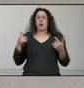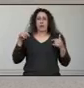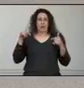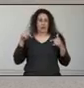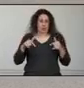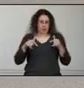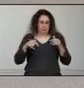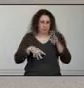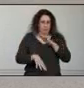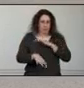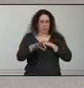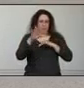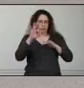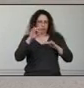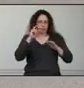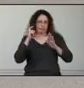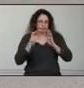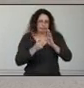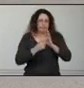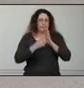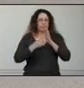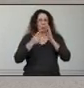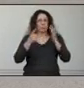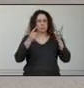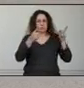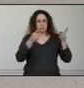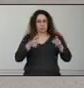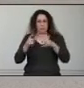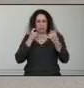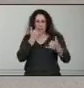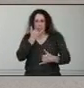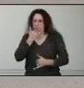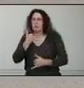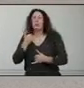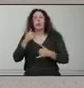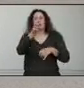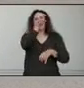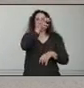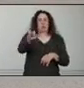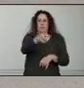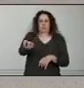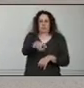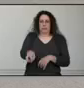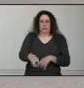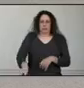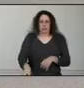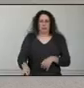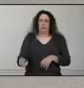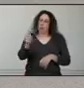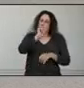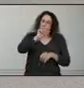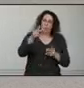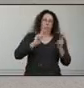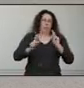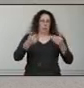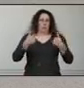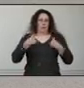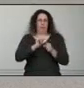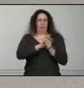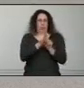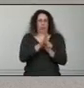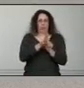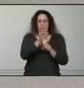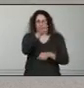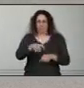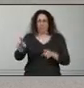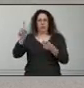was identified, what we did was we put transferred everyone who was positive into a